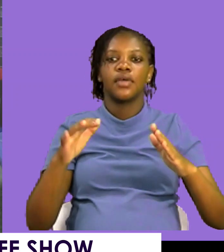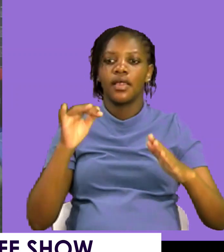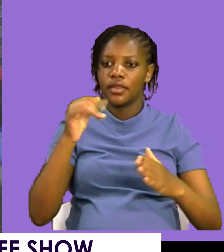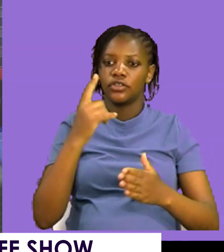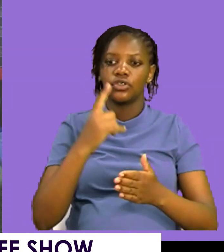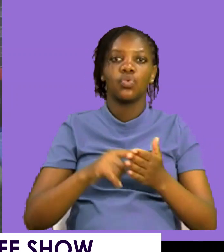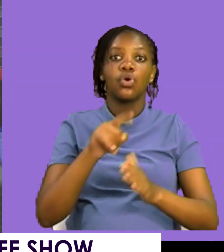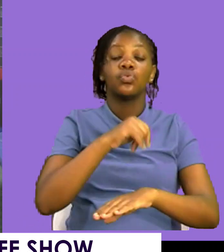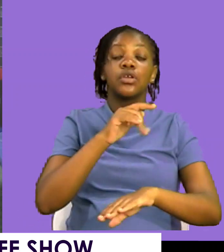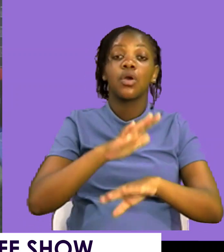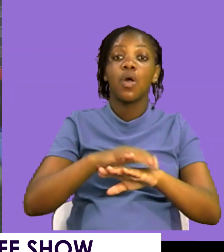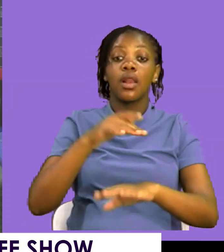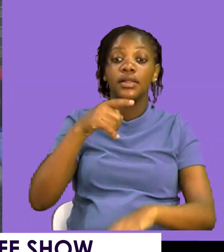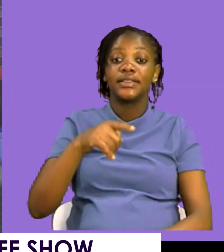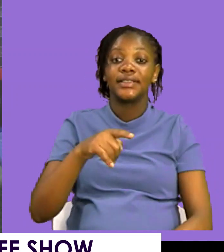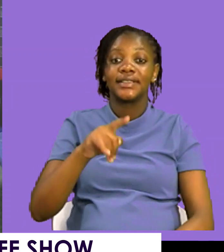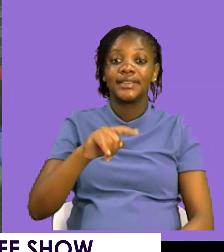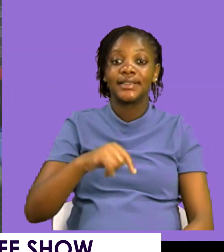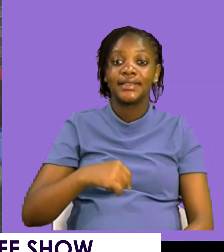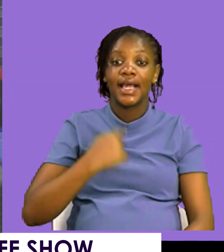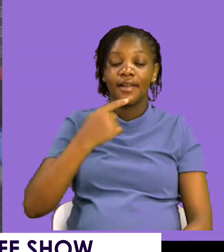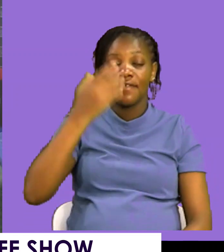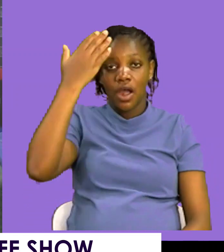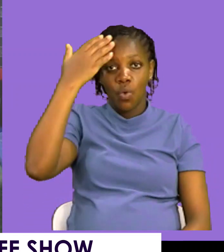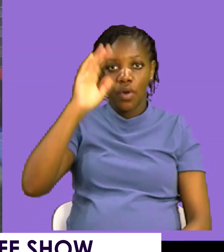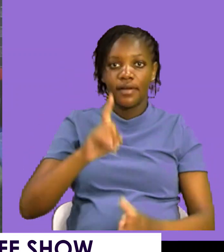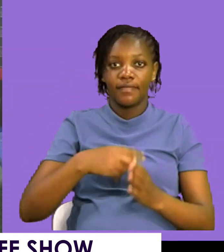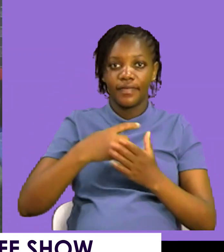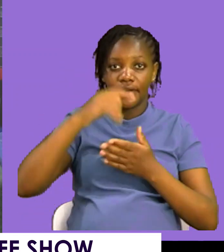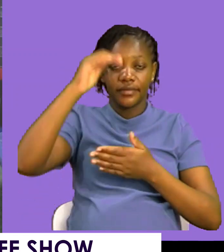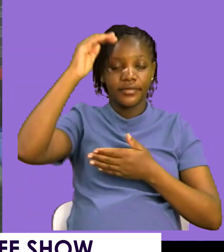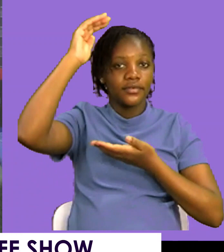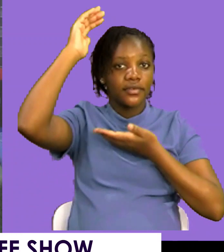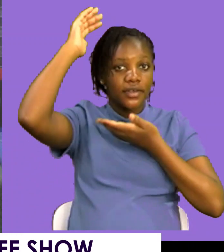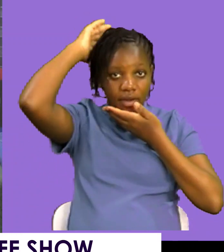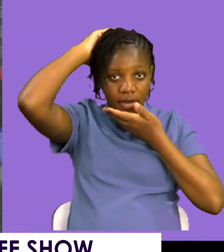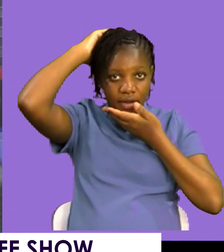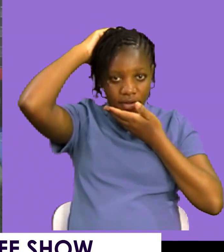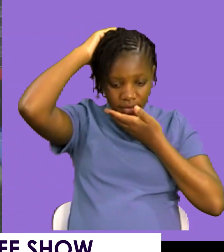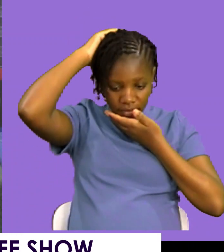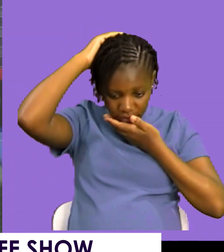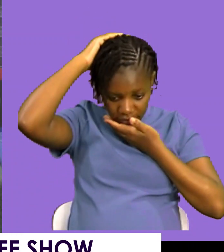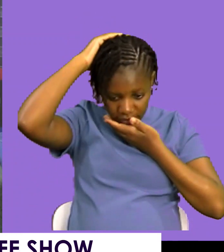self-awareness. I want you to come down again, lift it up again,